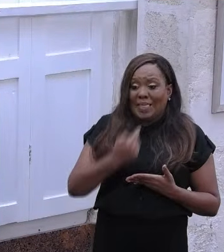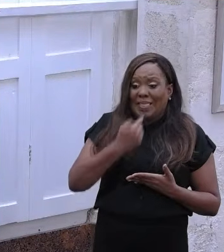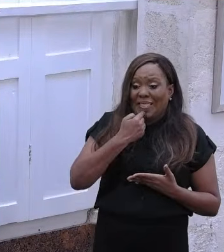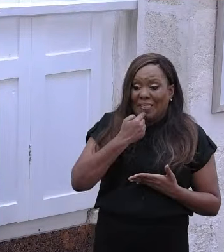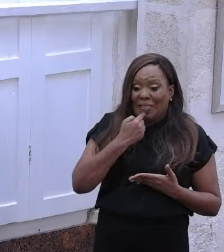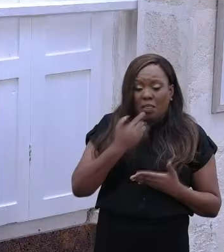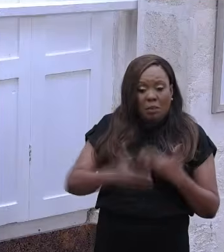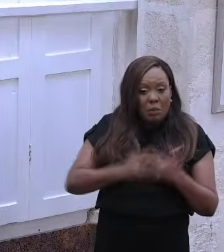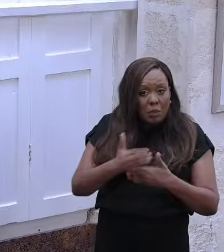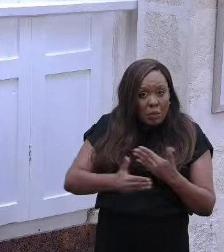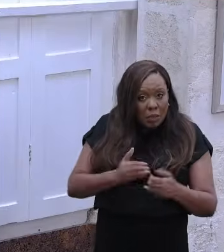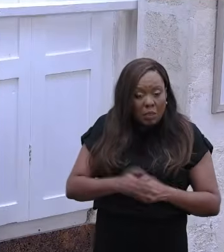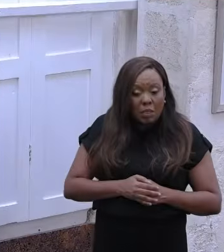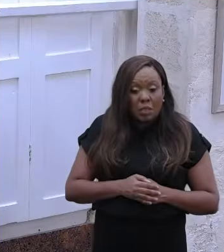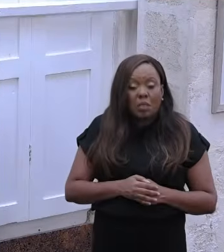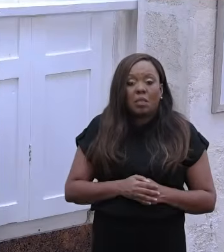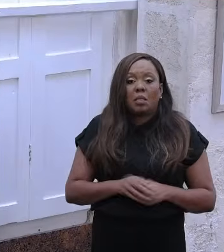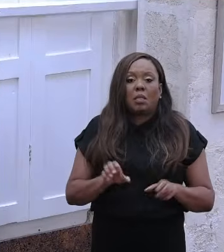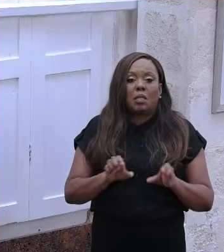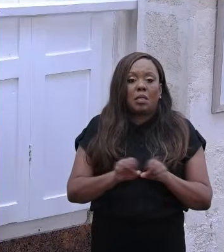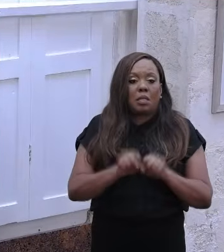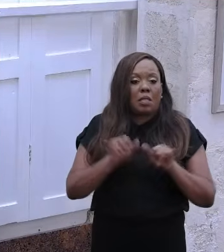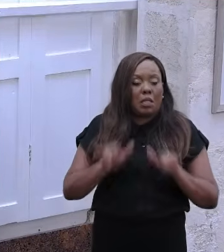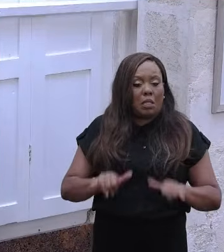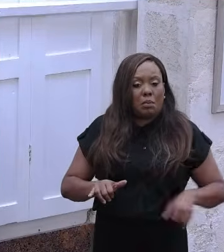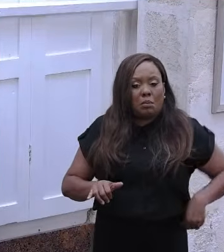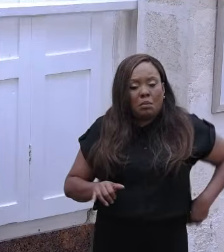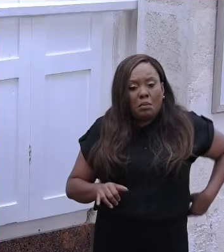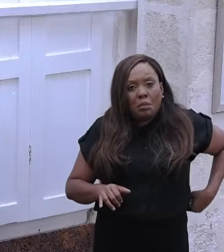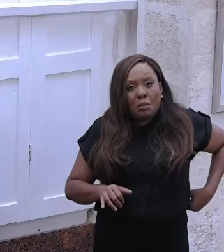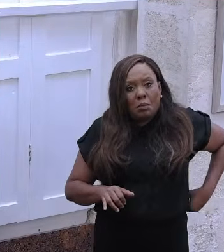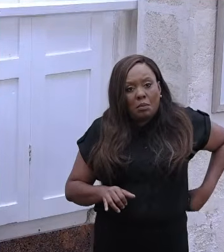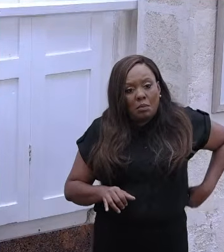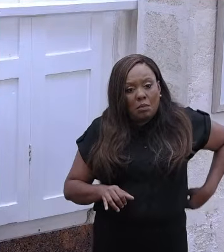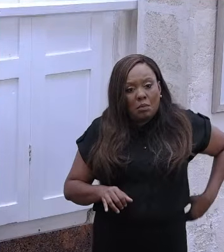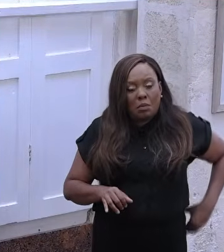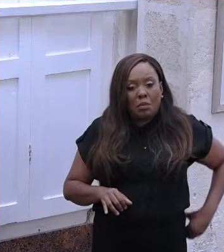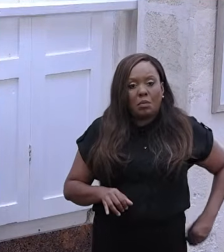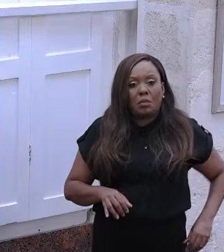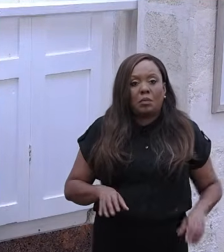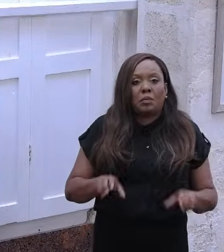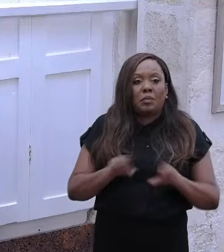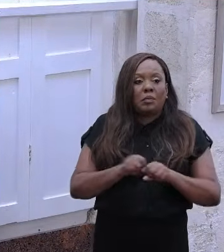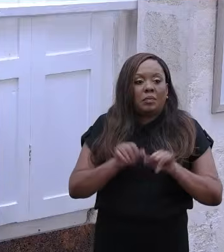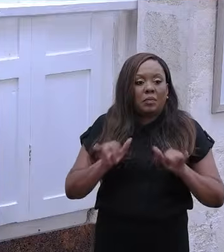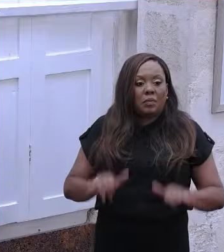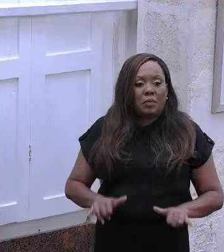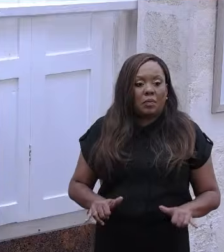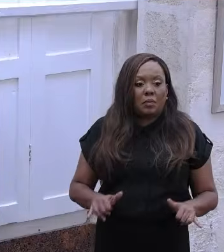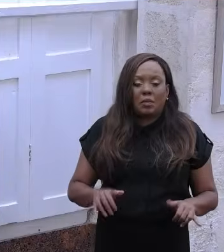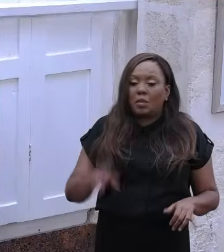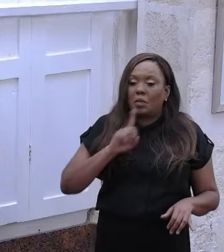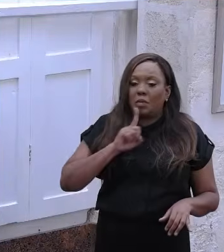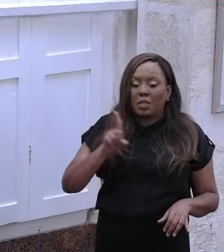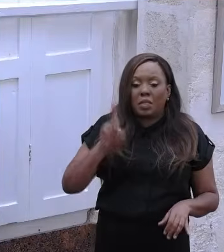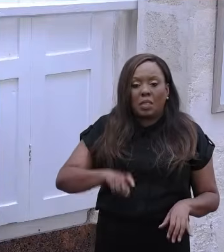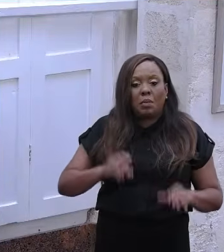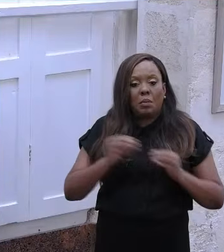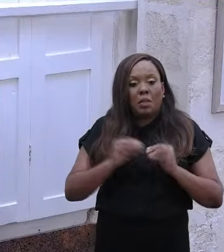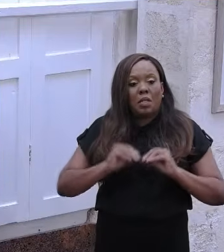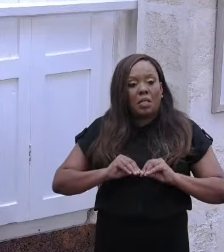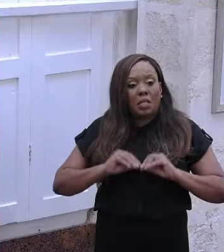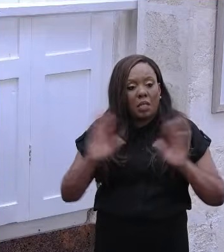way that the system is far more certain, far more clear and accountable